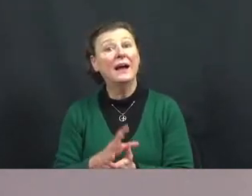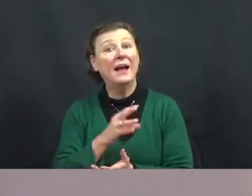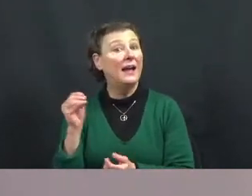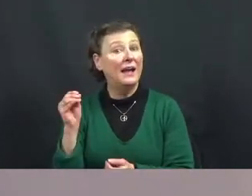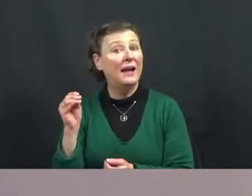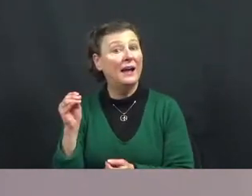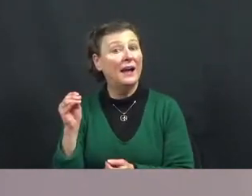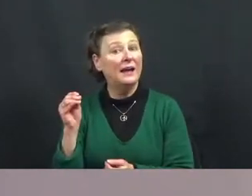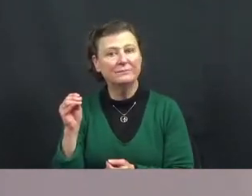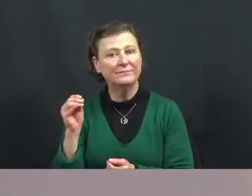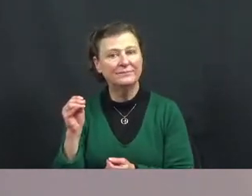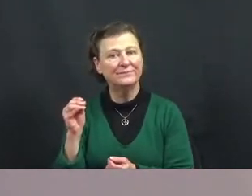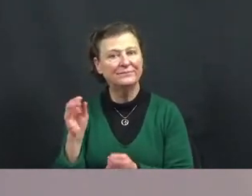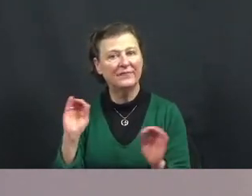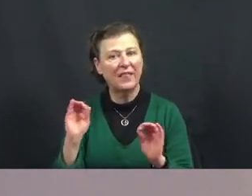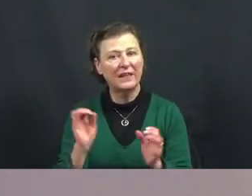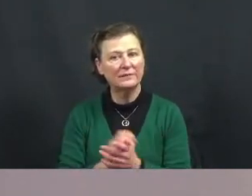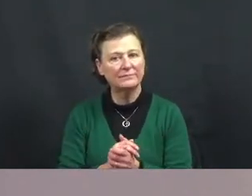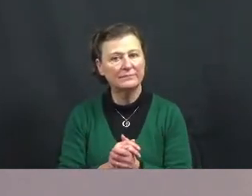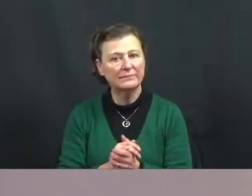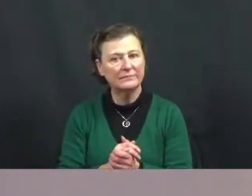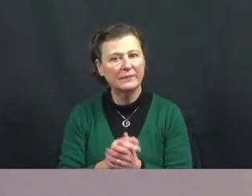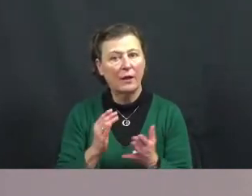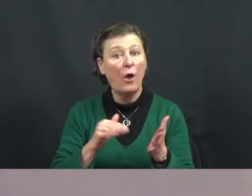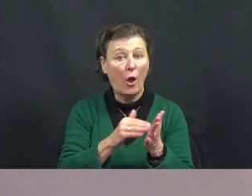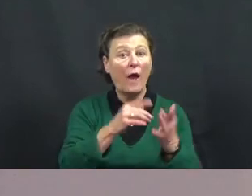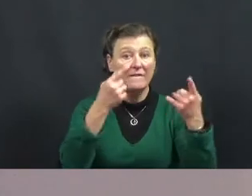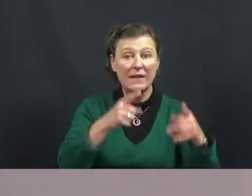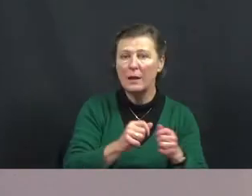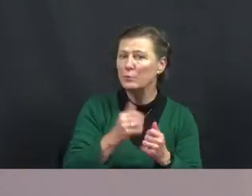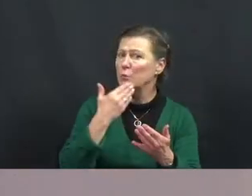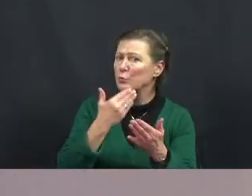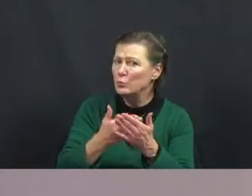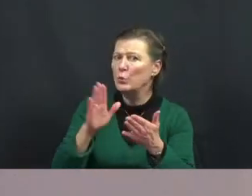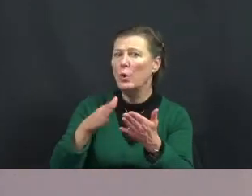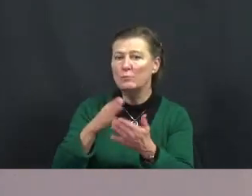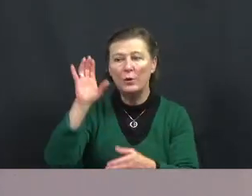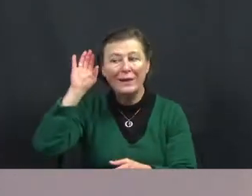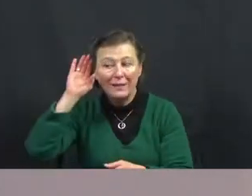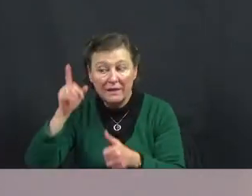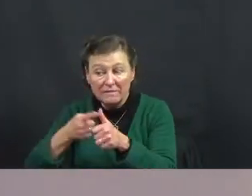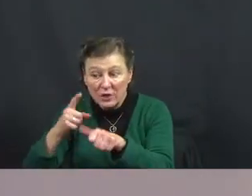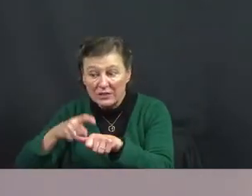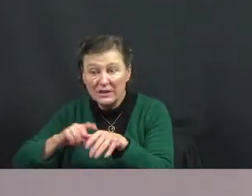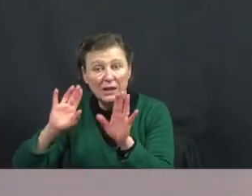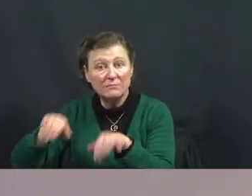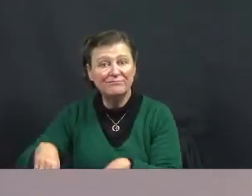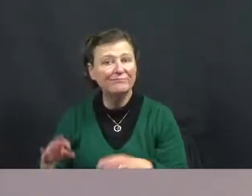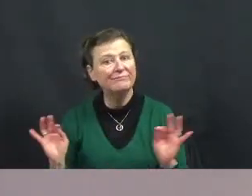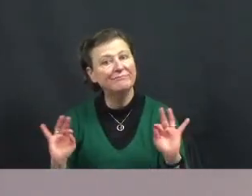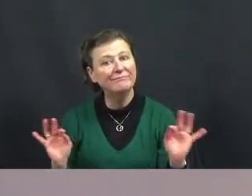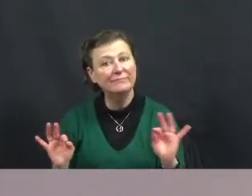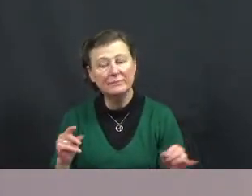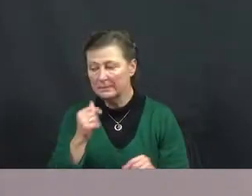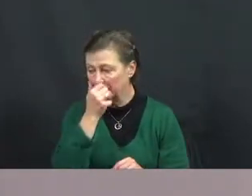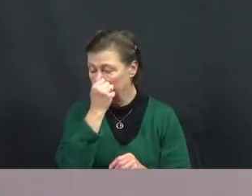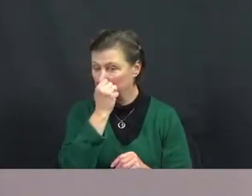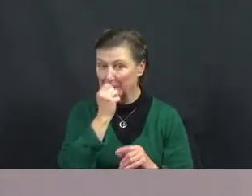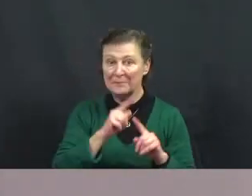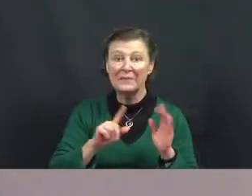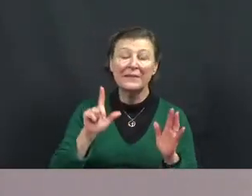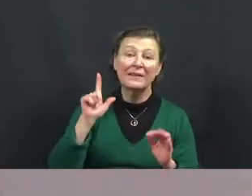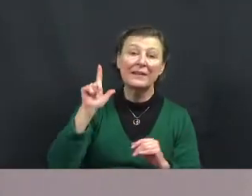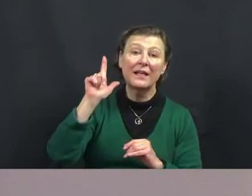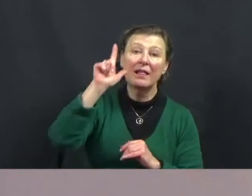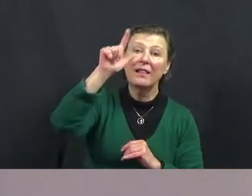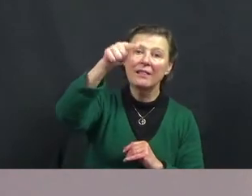and nothing. This is often the case with great music. If you listen to it the first time, nothing happens. But later,